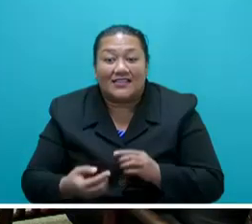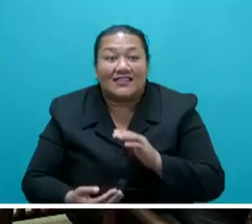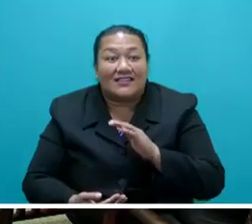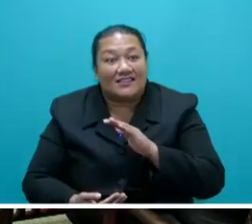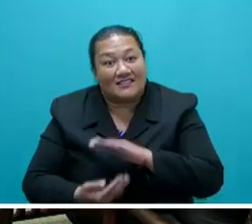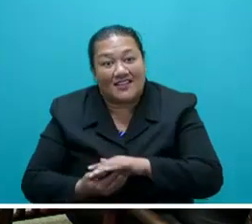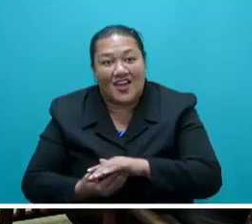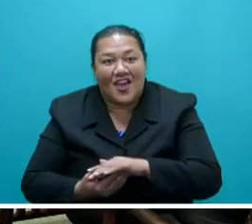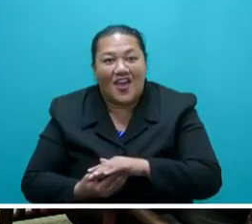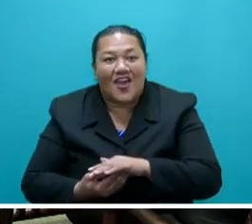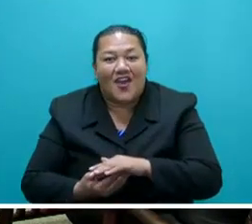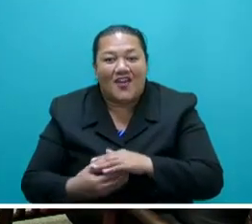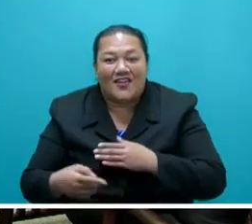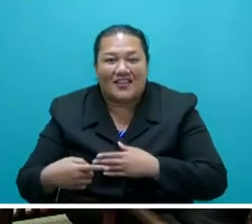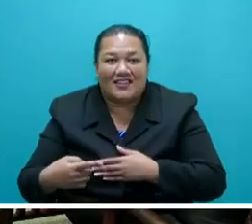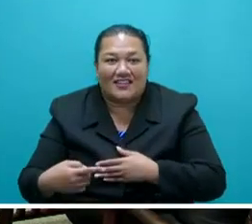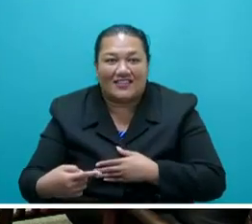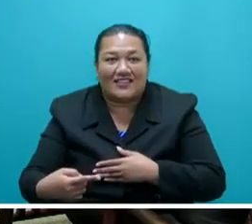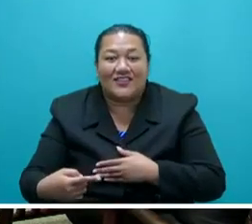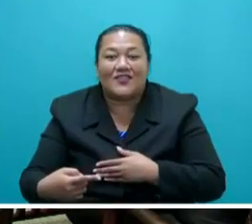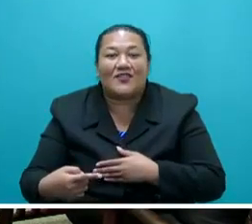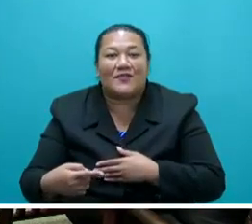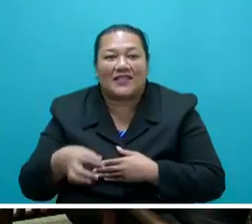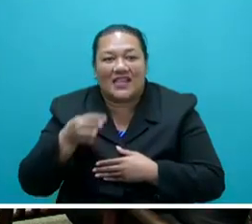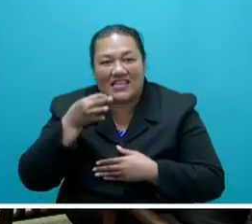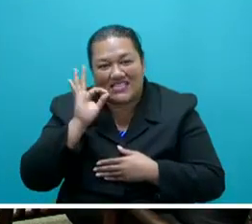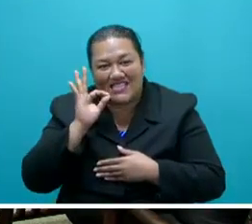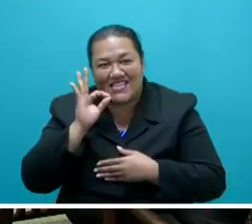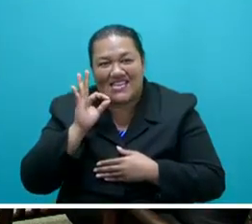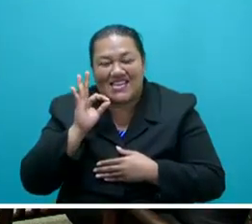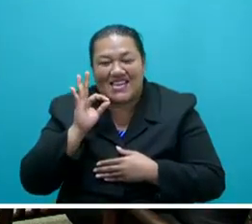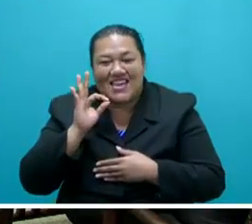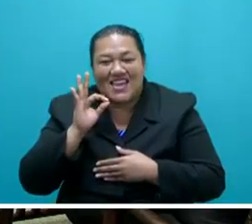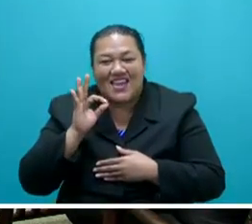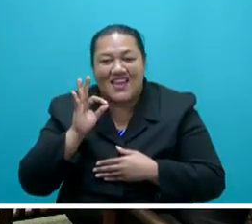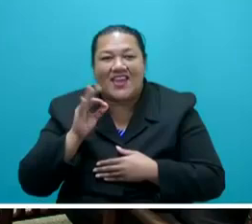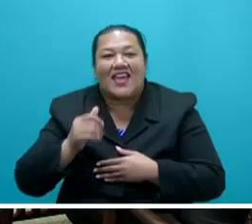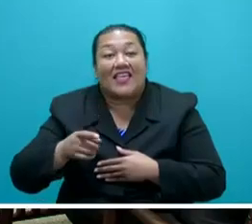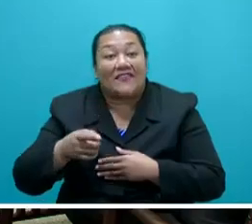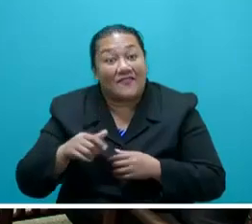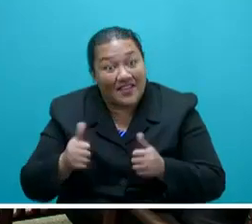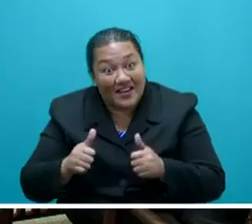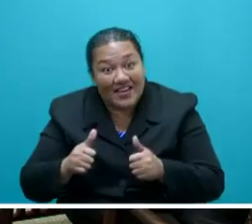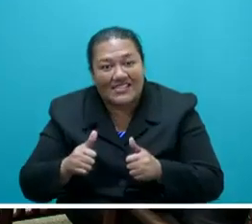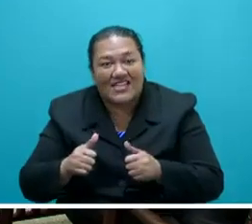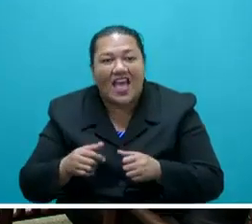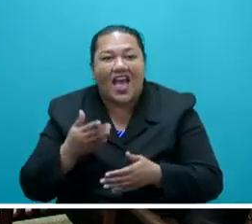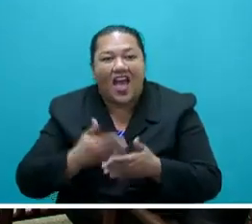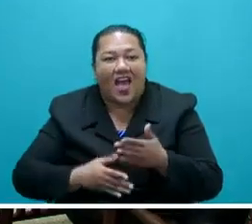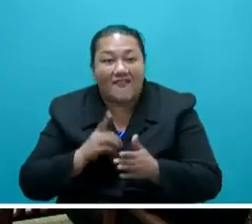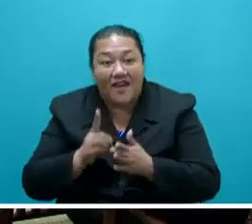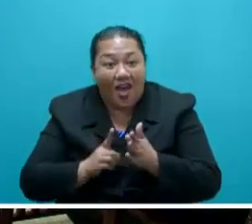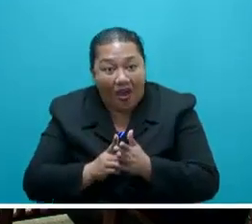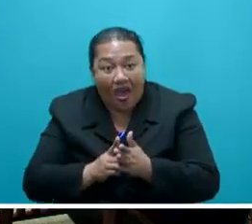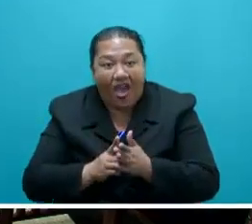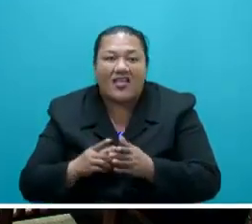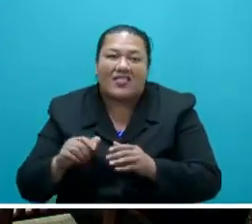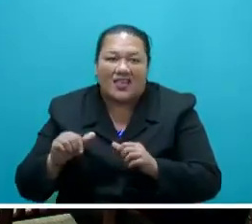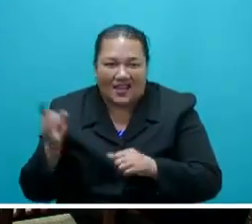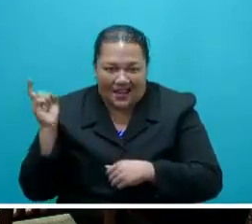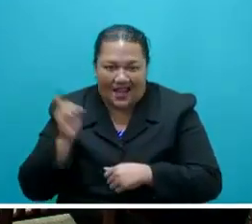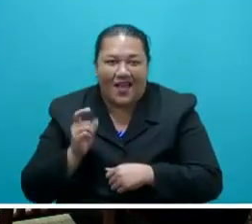refreshment in the big committee room, and we'll resume in half an hour. We adjourn.